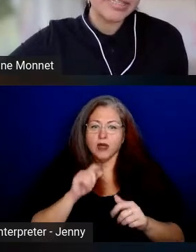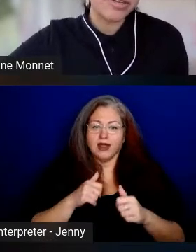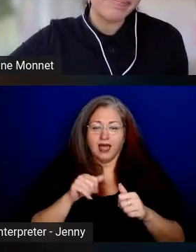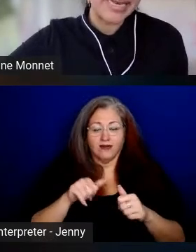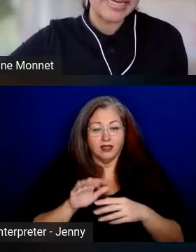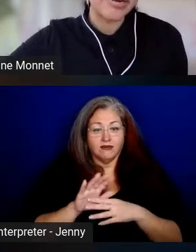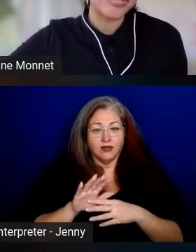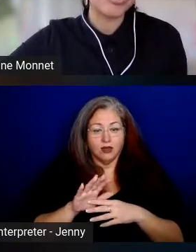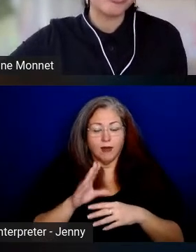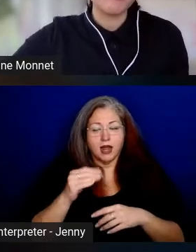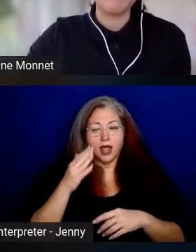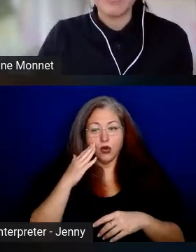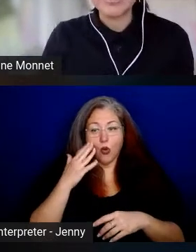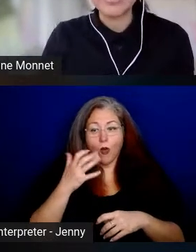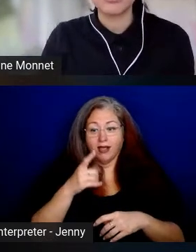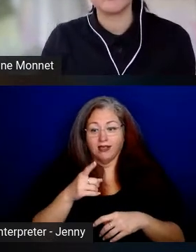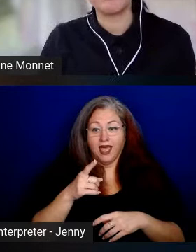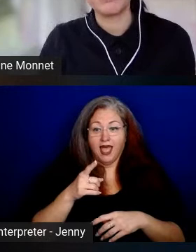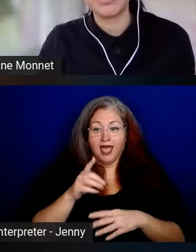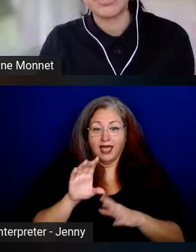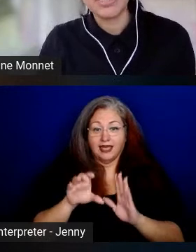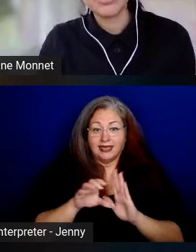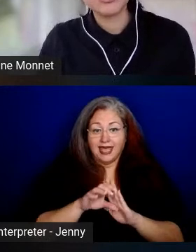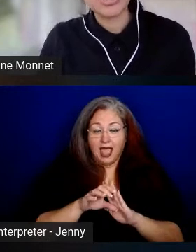I wanted the main character of Manny